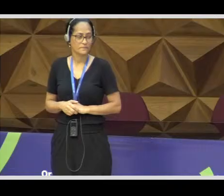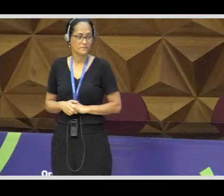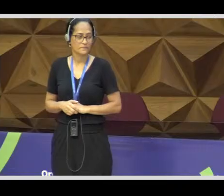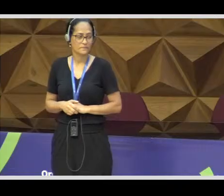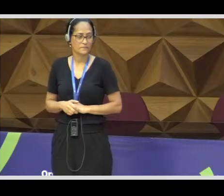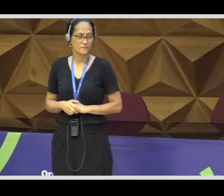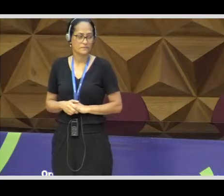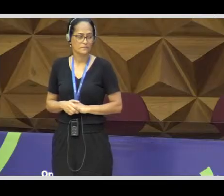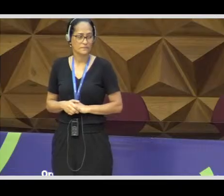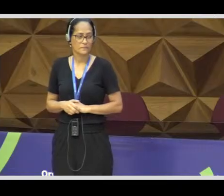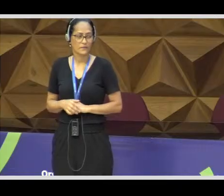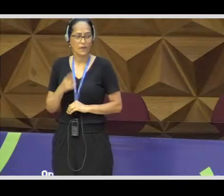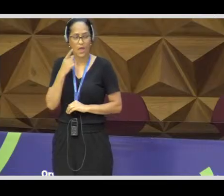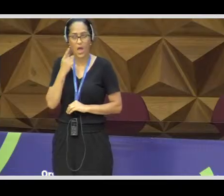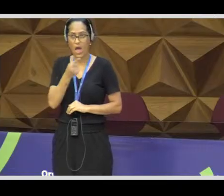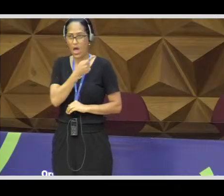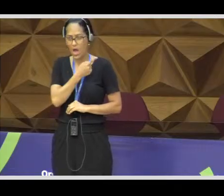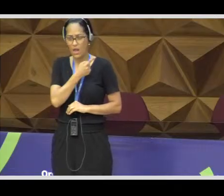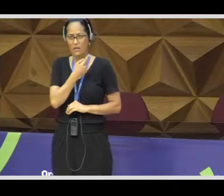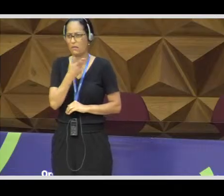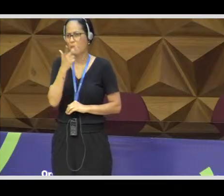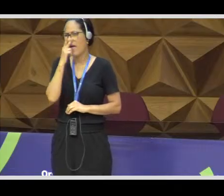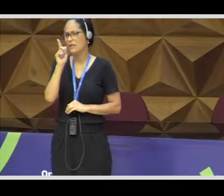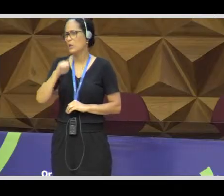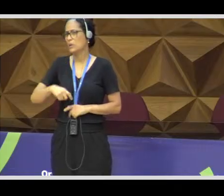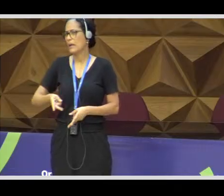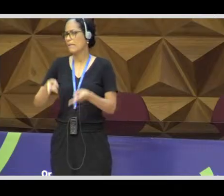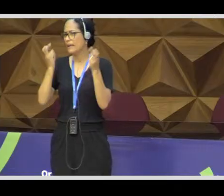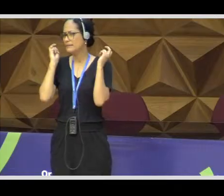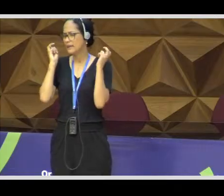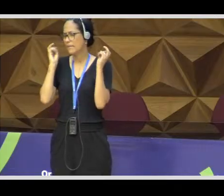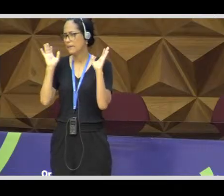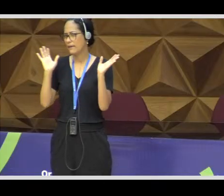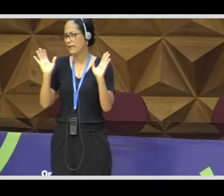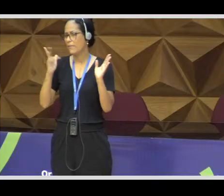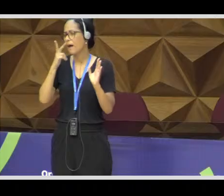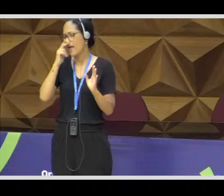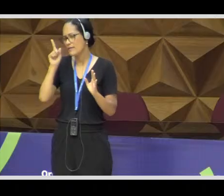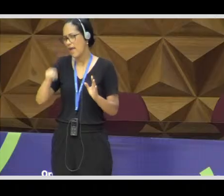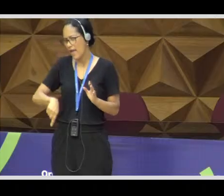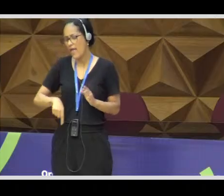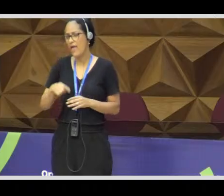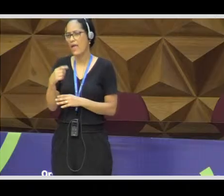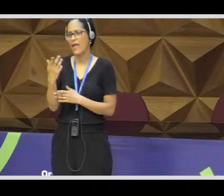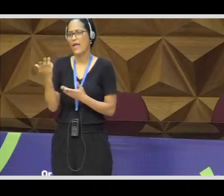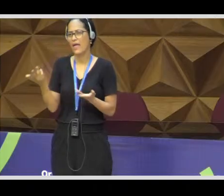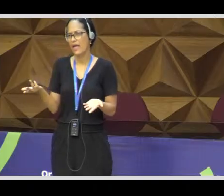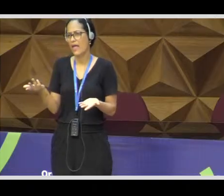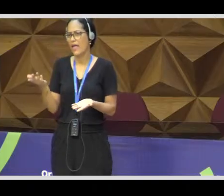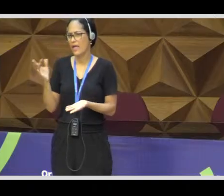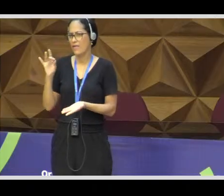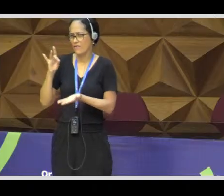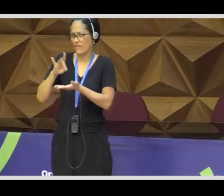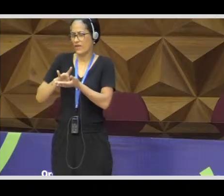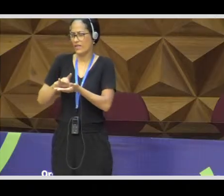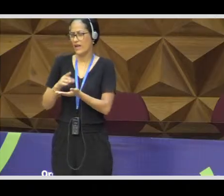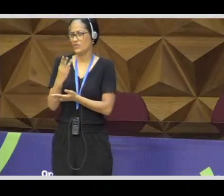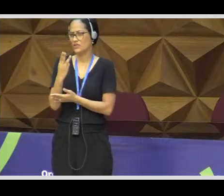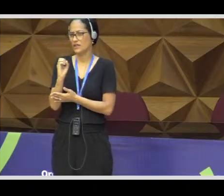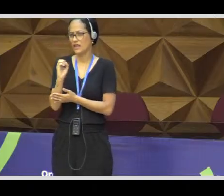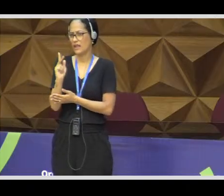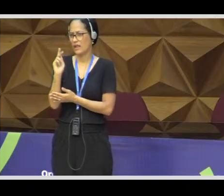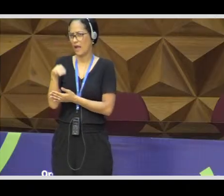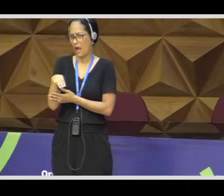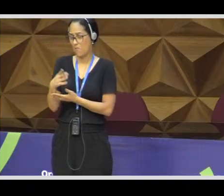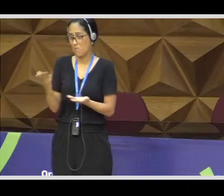this, I couldn't really tell. It feels exactly like the movement of your vehicle matches what you're seeing. So that was up to about,